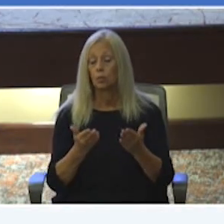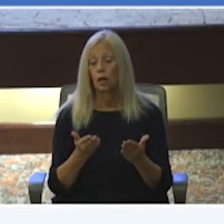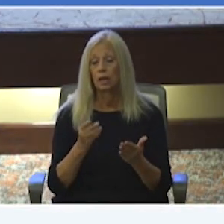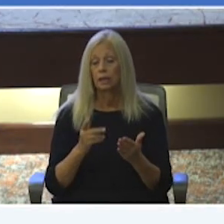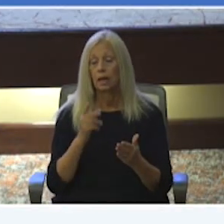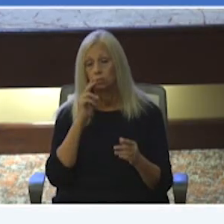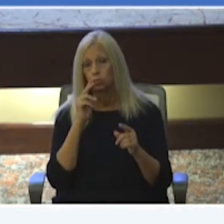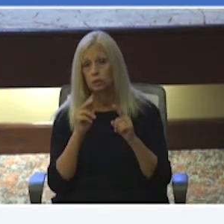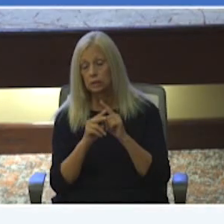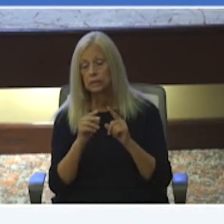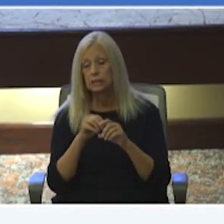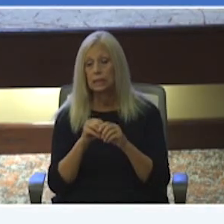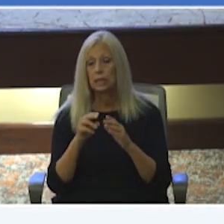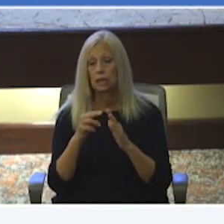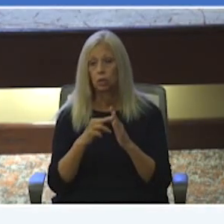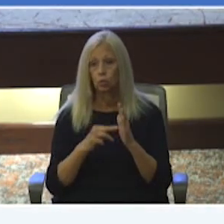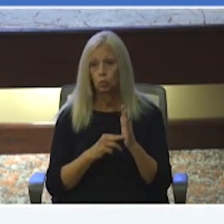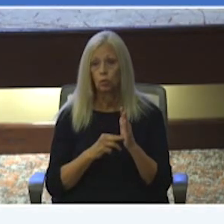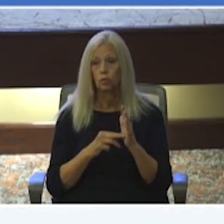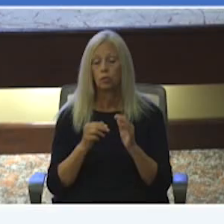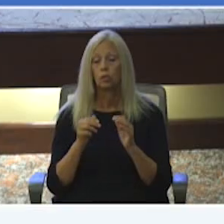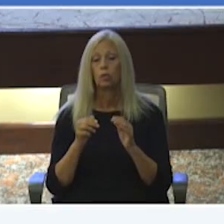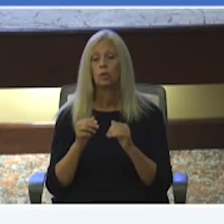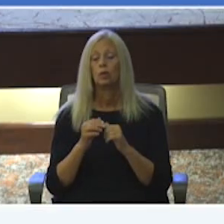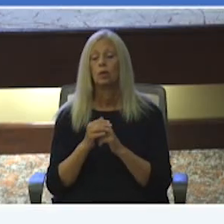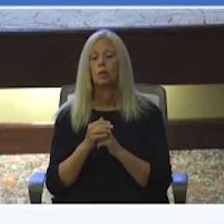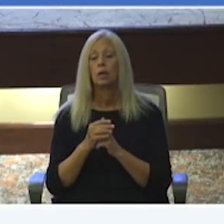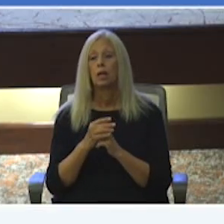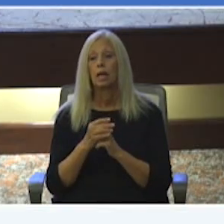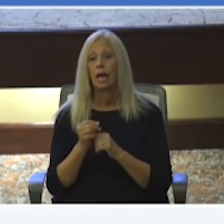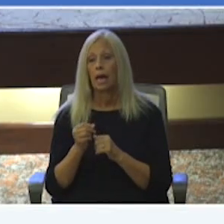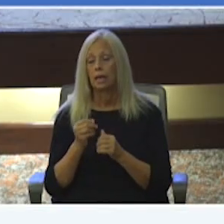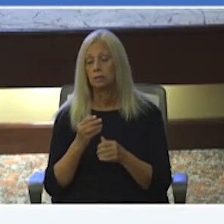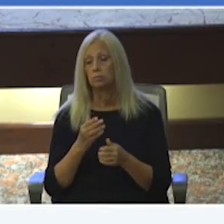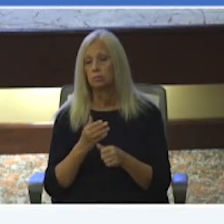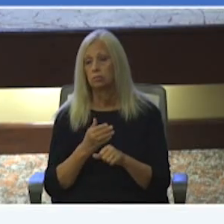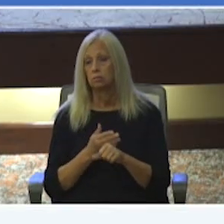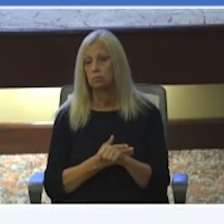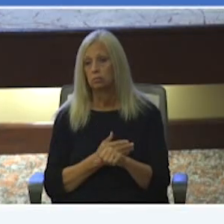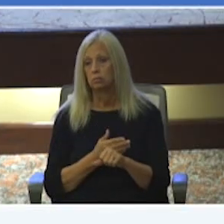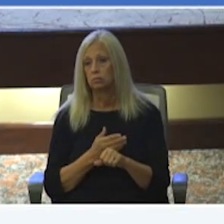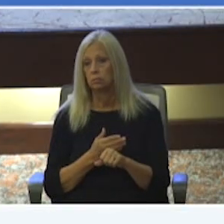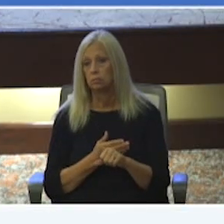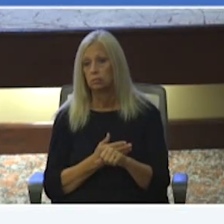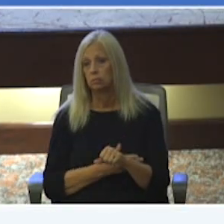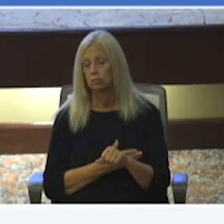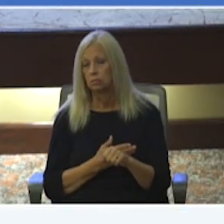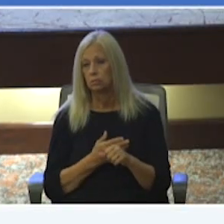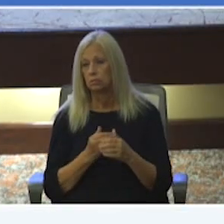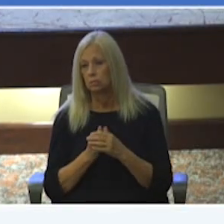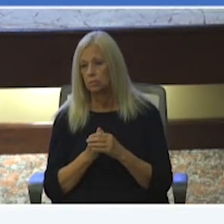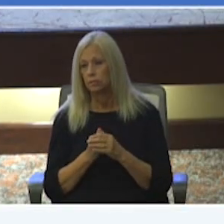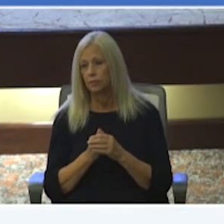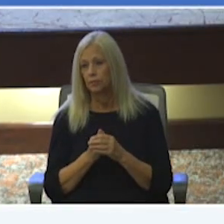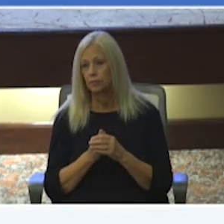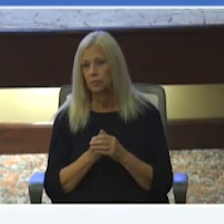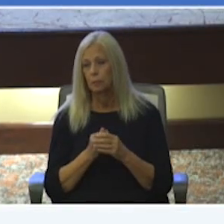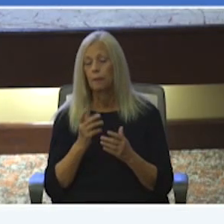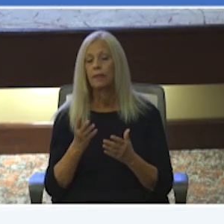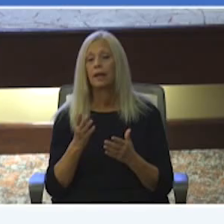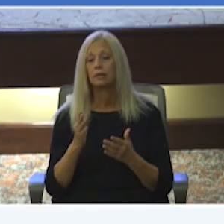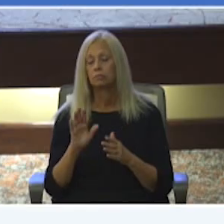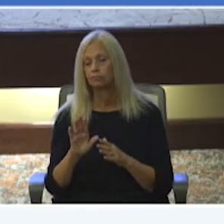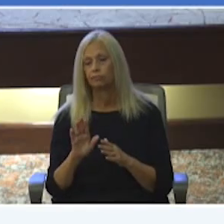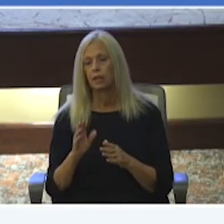predictability in the rules with our stakeholders, and then improve our record keeping as well. Plan Commission did recommend approval of this change, and we